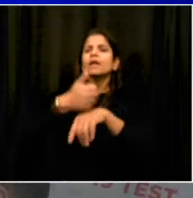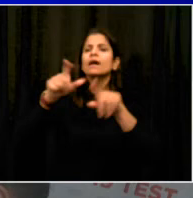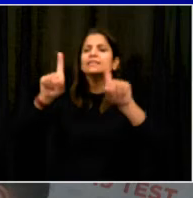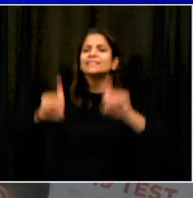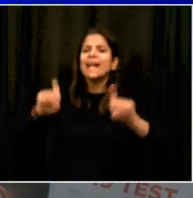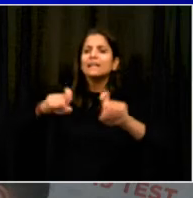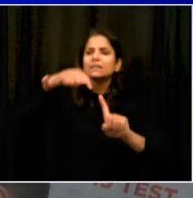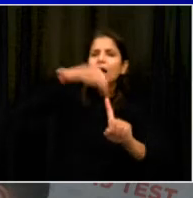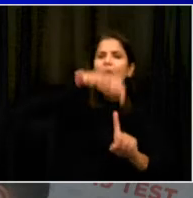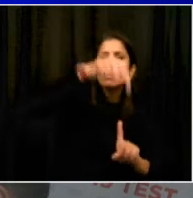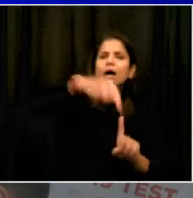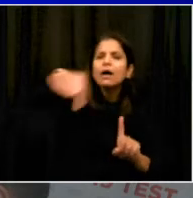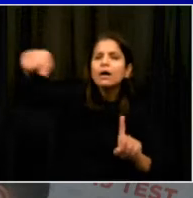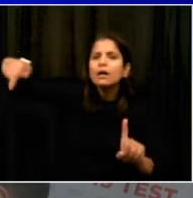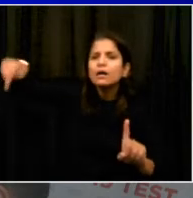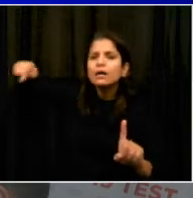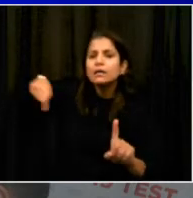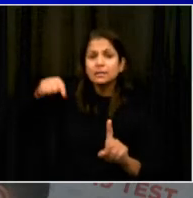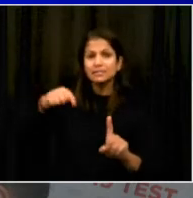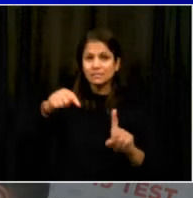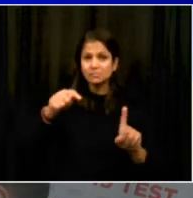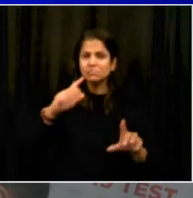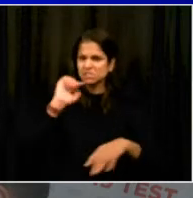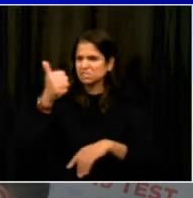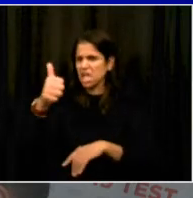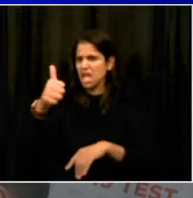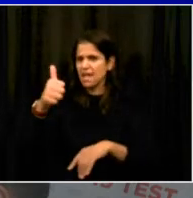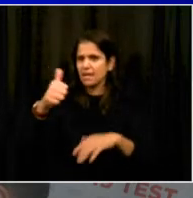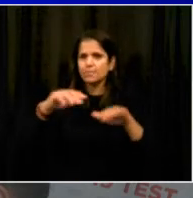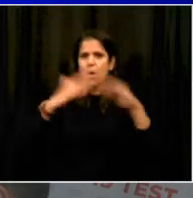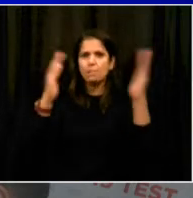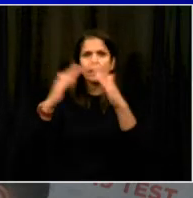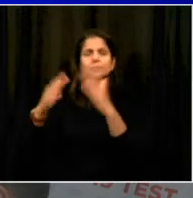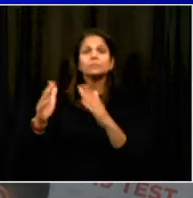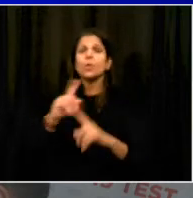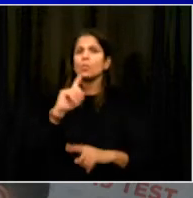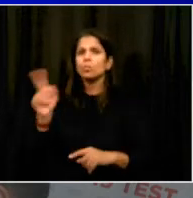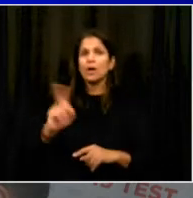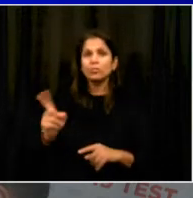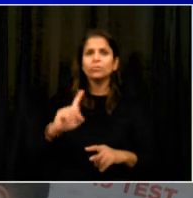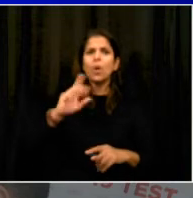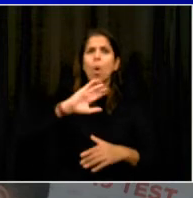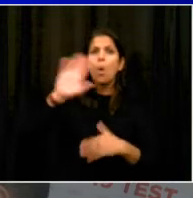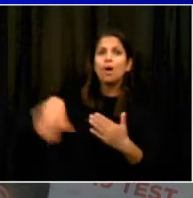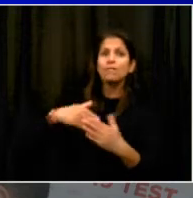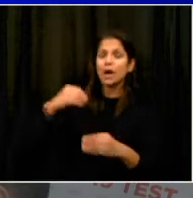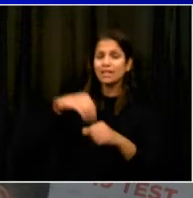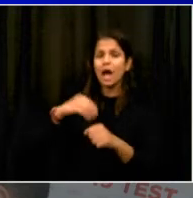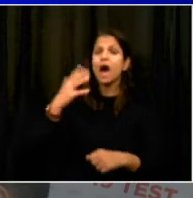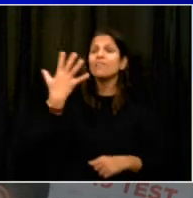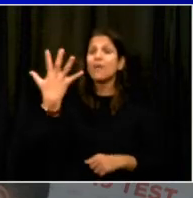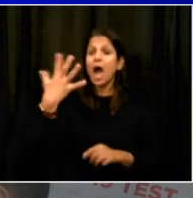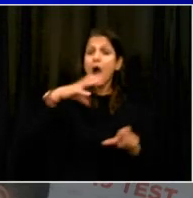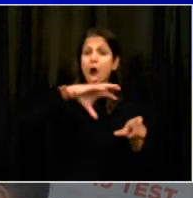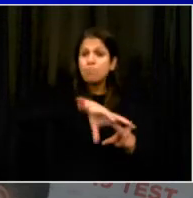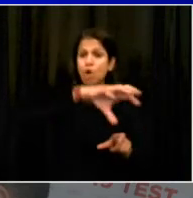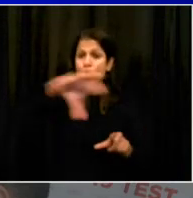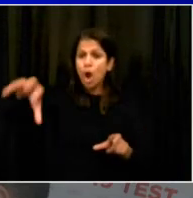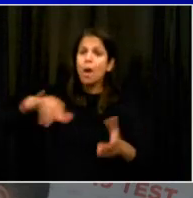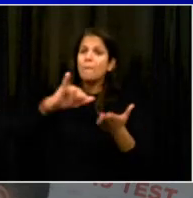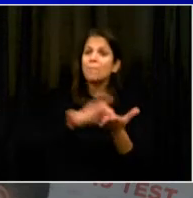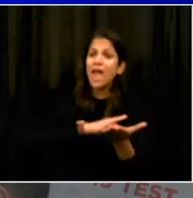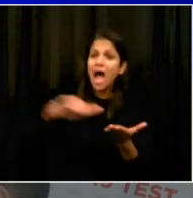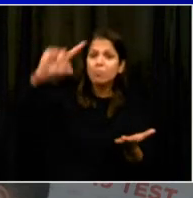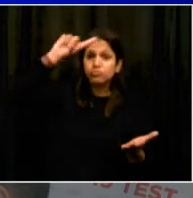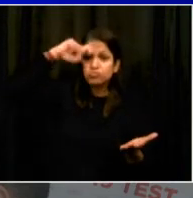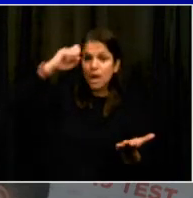testing capacity, and we're now in all 5 boroughs. To walk you through what the experience is, you'll come to one of our rapid testing sites, you'll